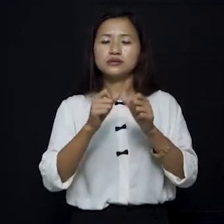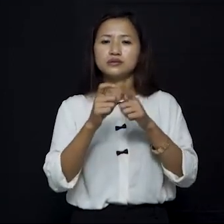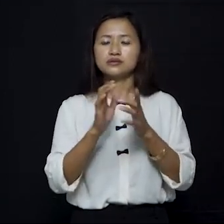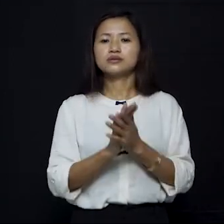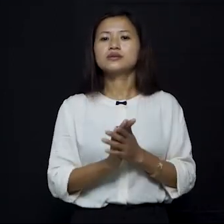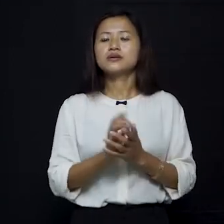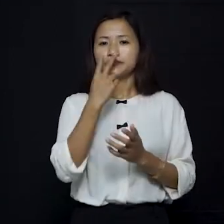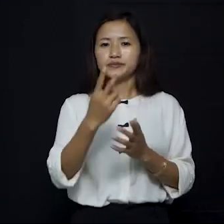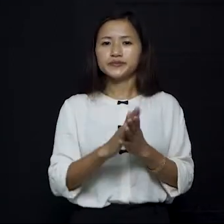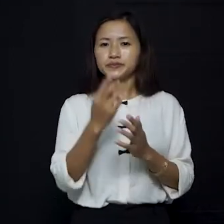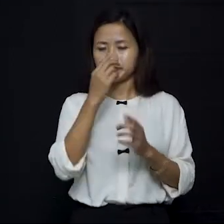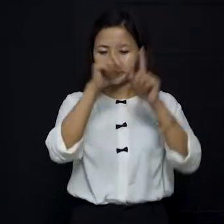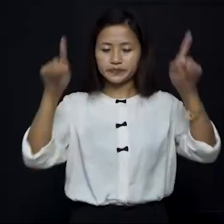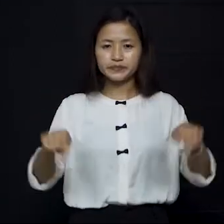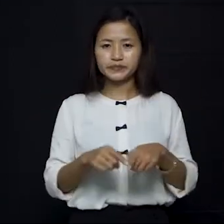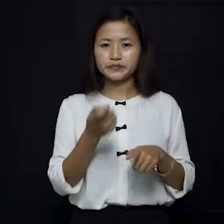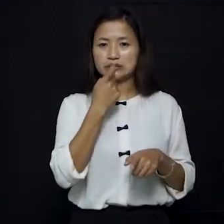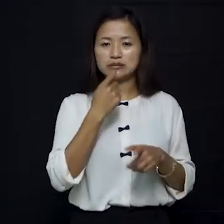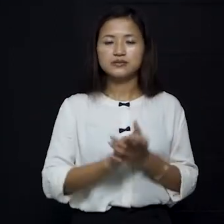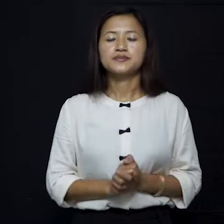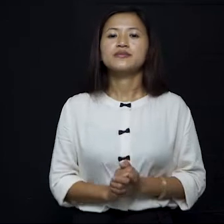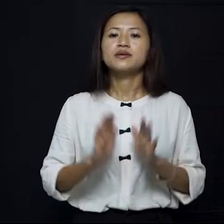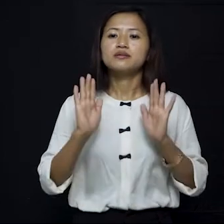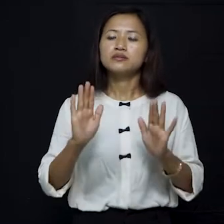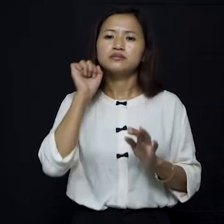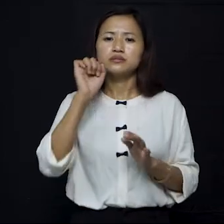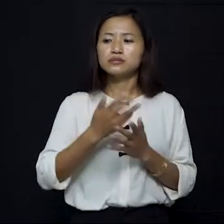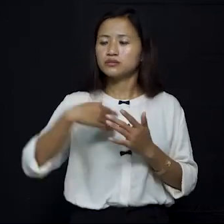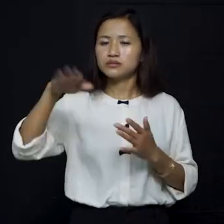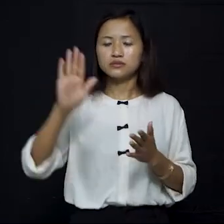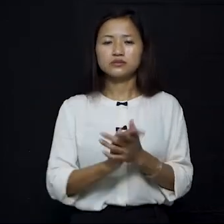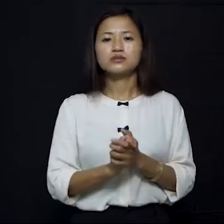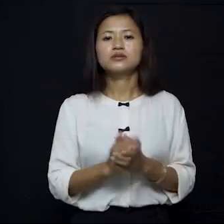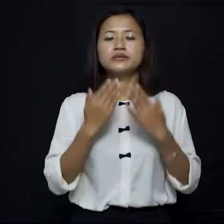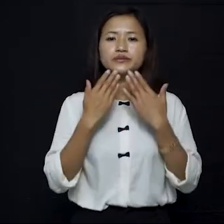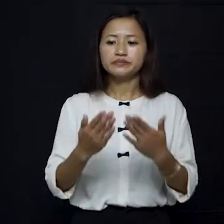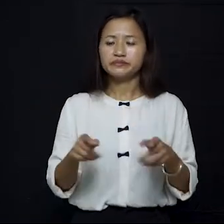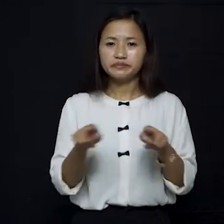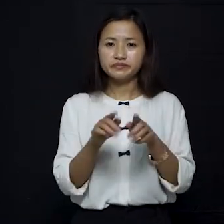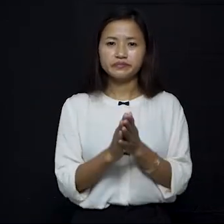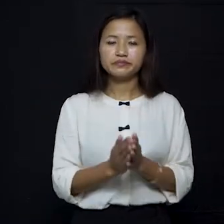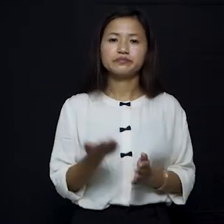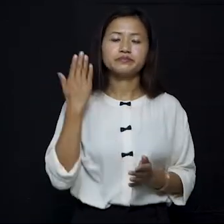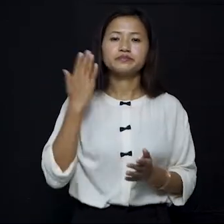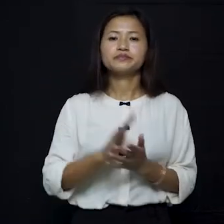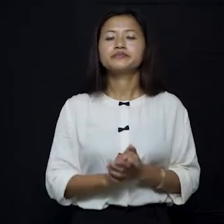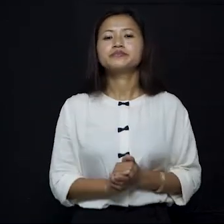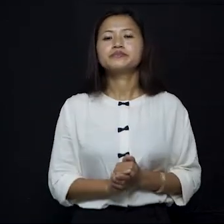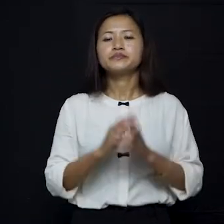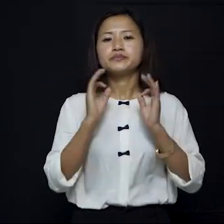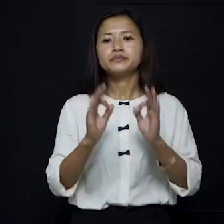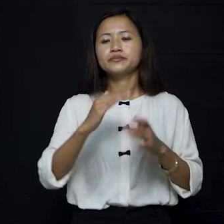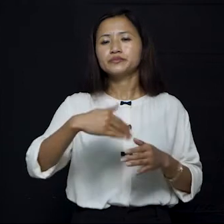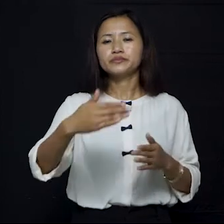ing, okay? So how should we put the word he goes to school in our past perfect continuous tense? Let us try, and you can